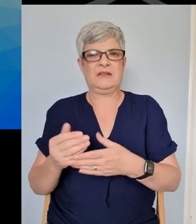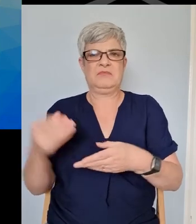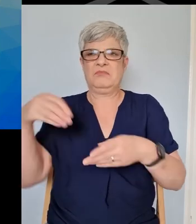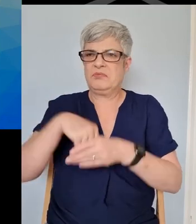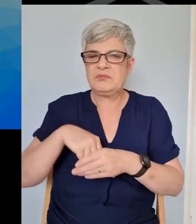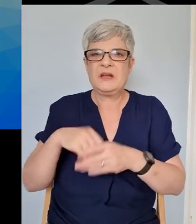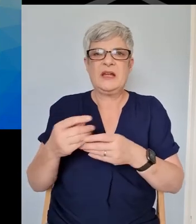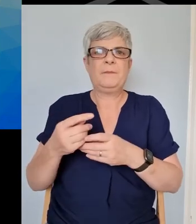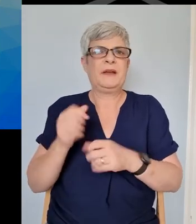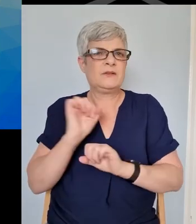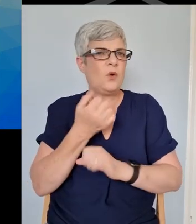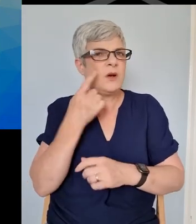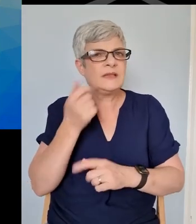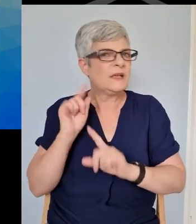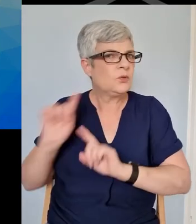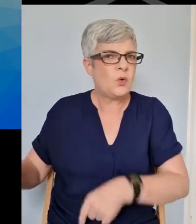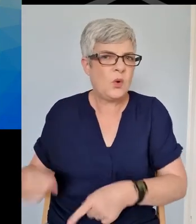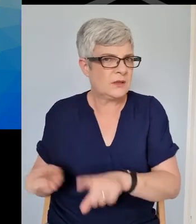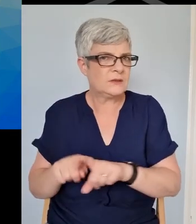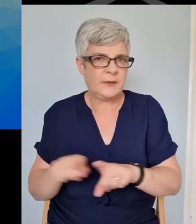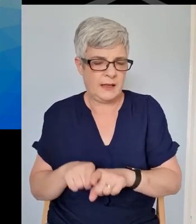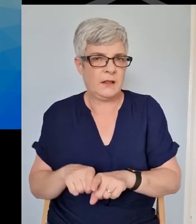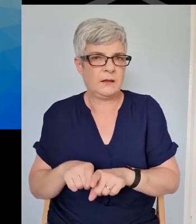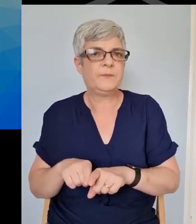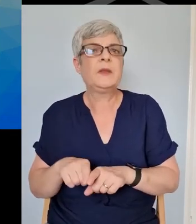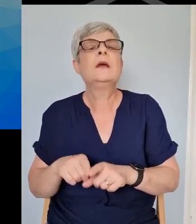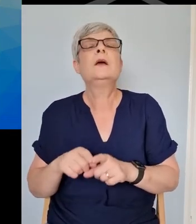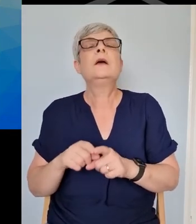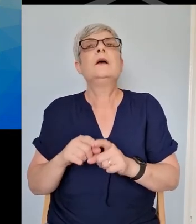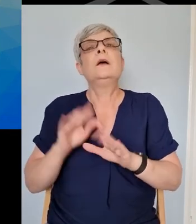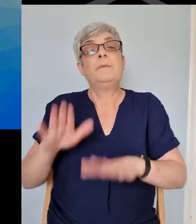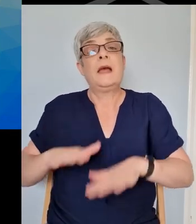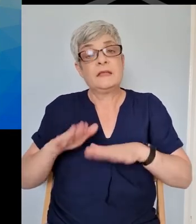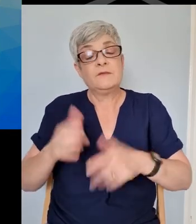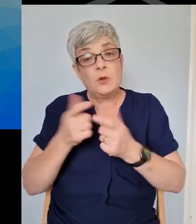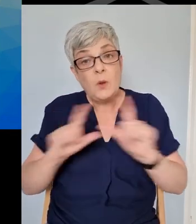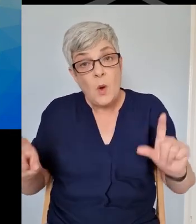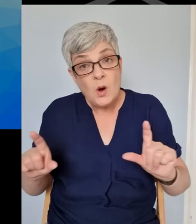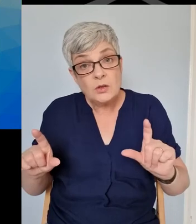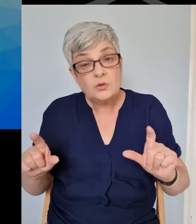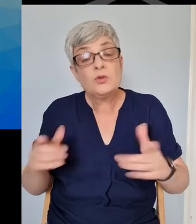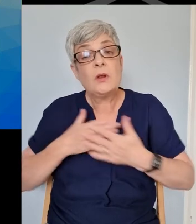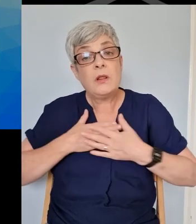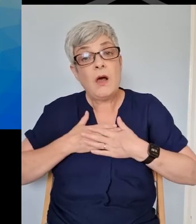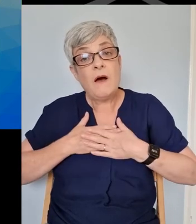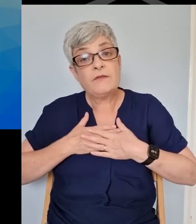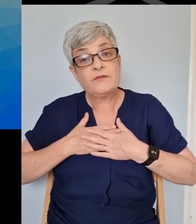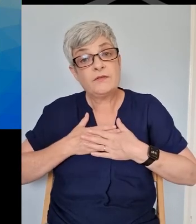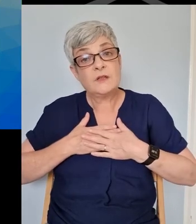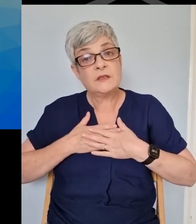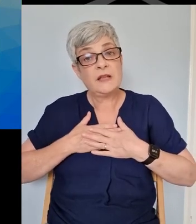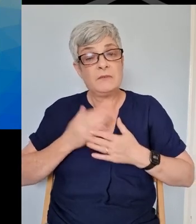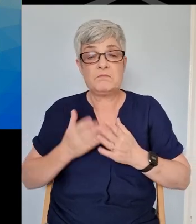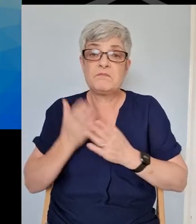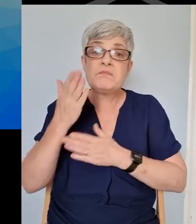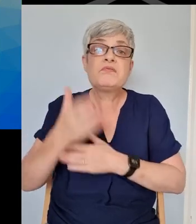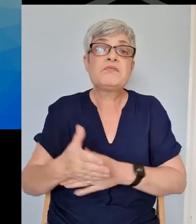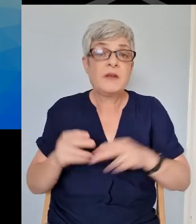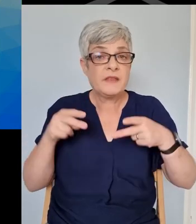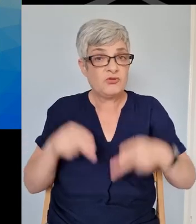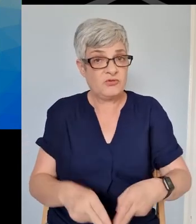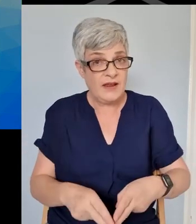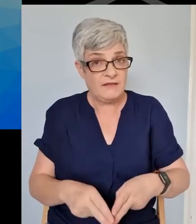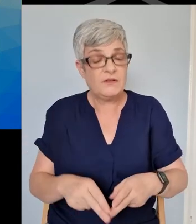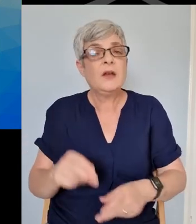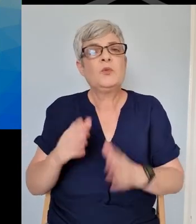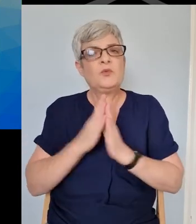pain either. Merciful Lord, your love reaches beyond the grave. We remember those who are no longer with us, and we pray